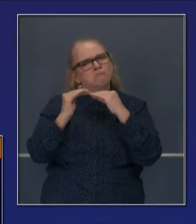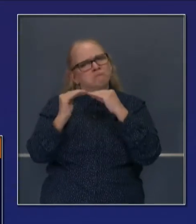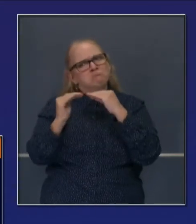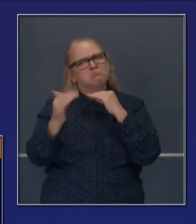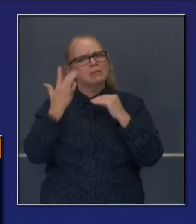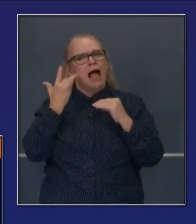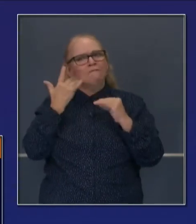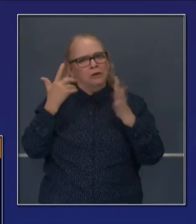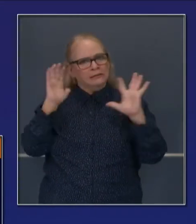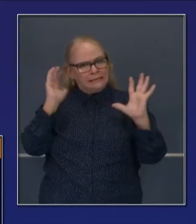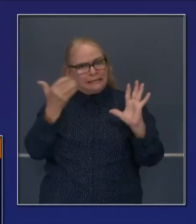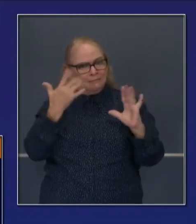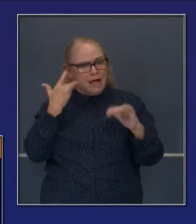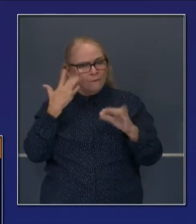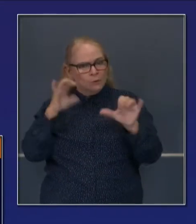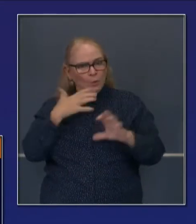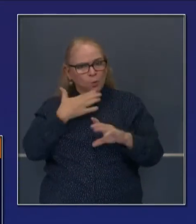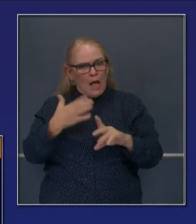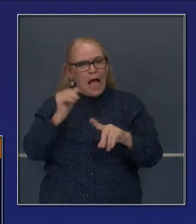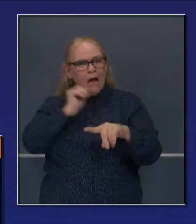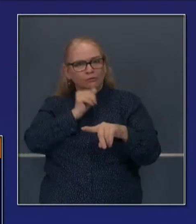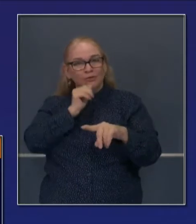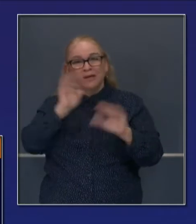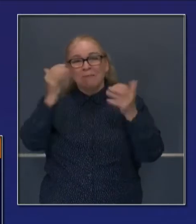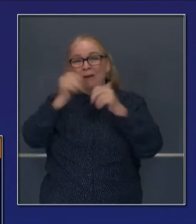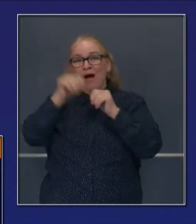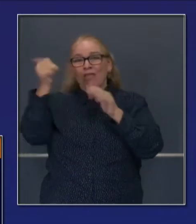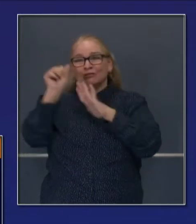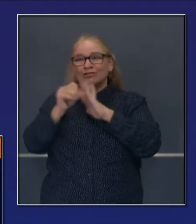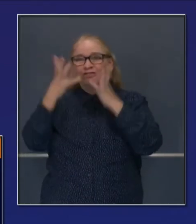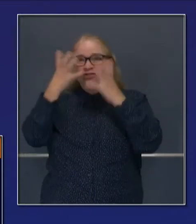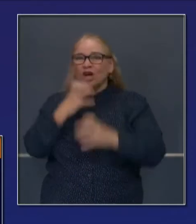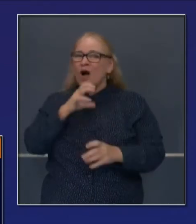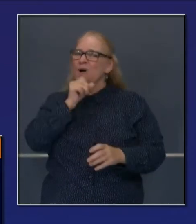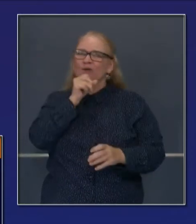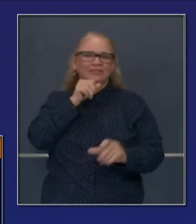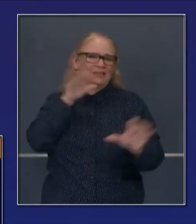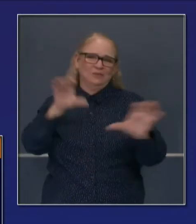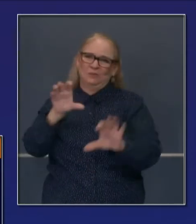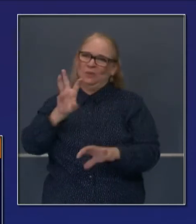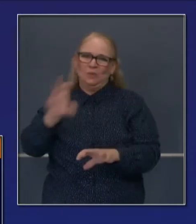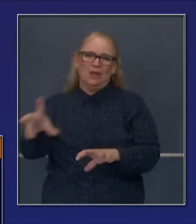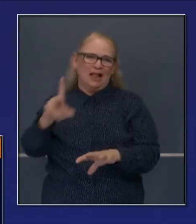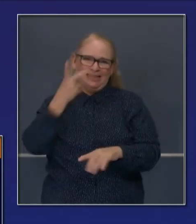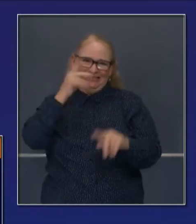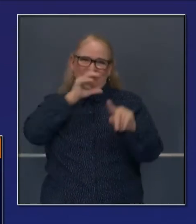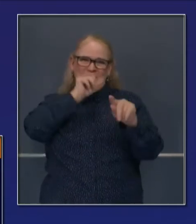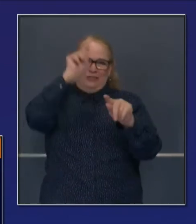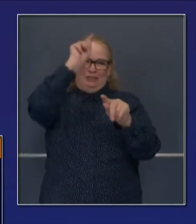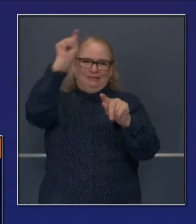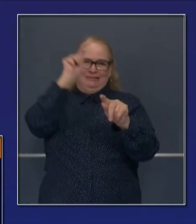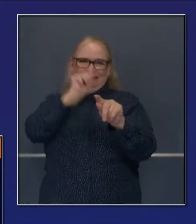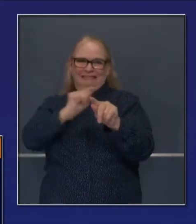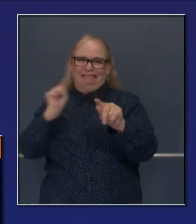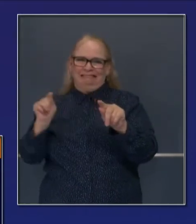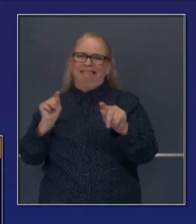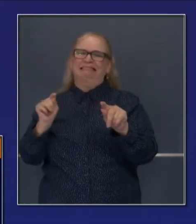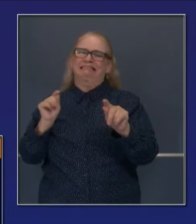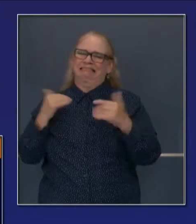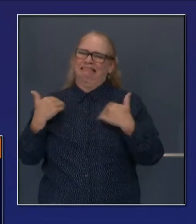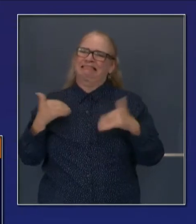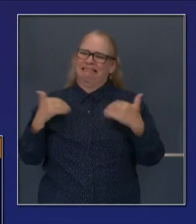days compared to other states, relates to the transmission of COVID-19. You can see in those orange